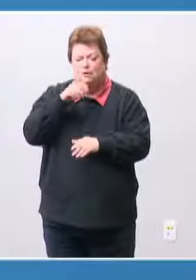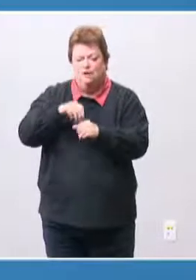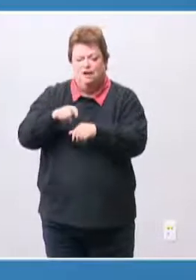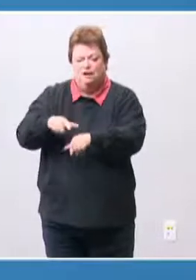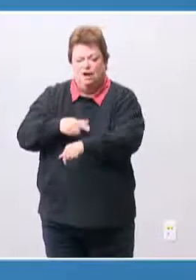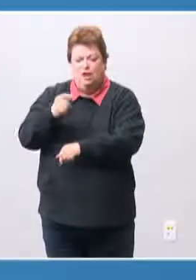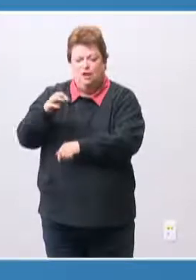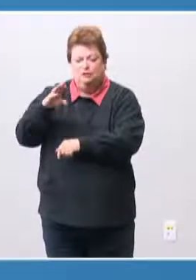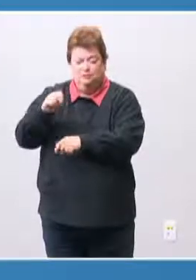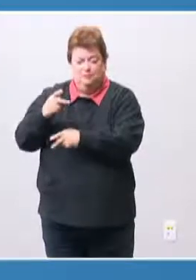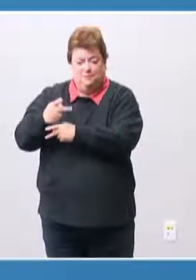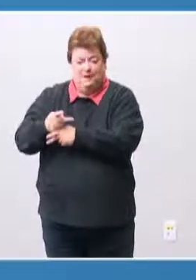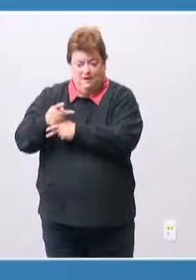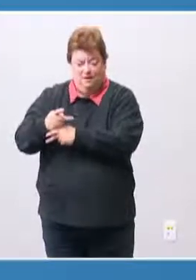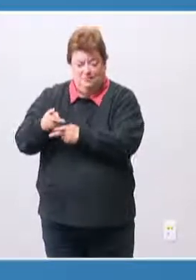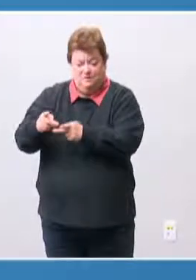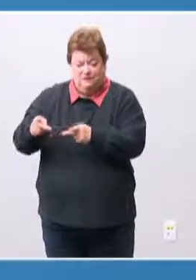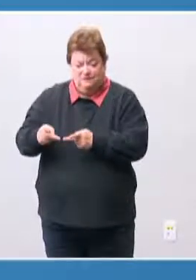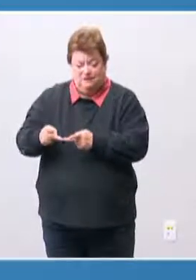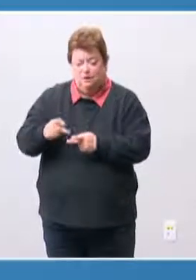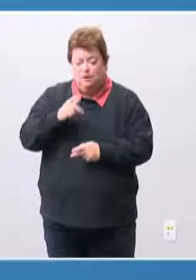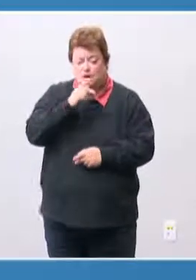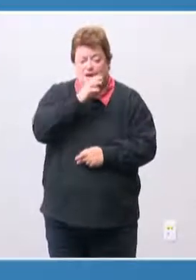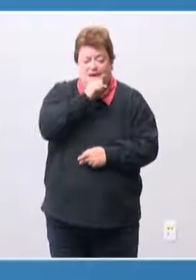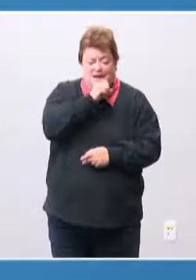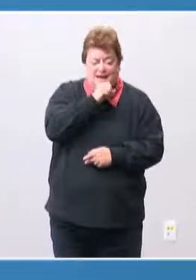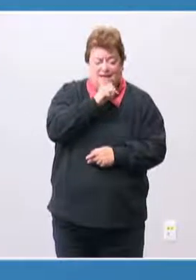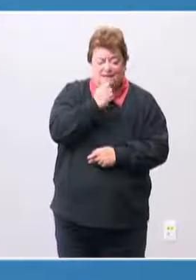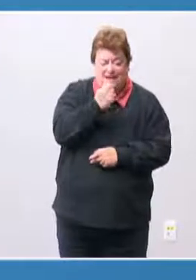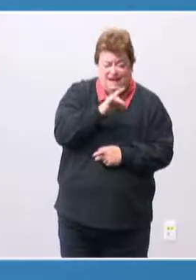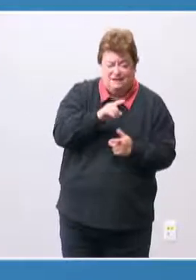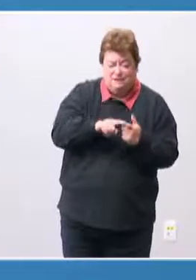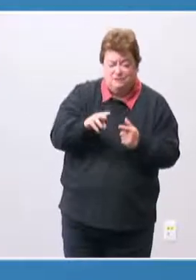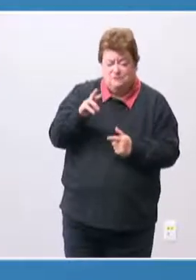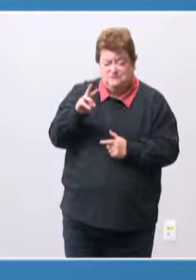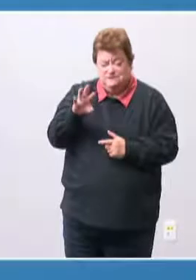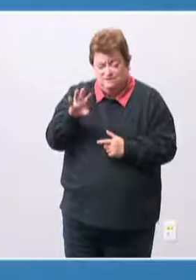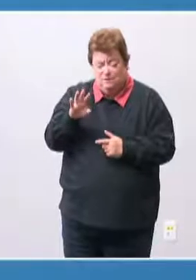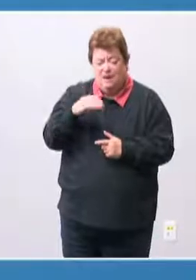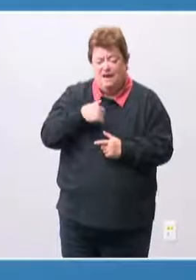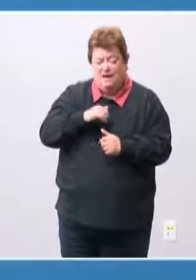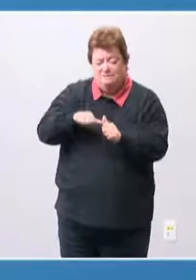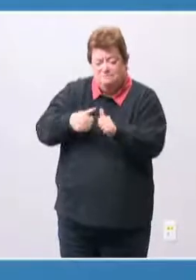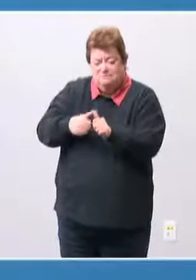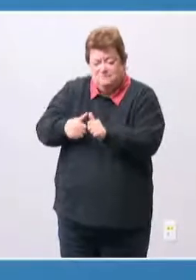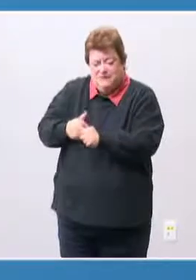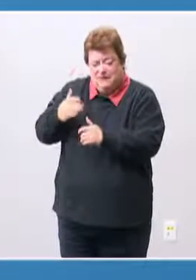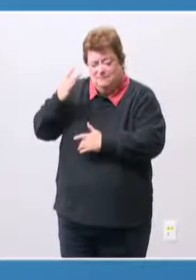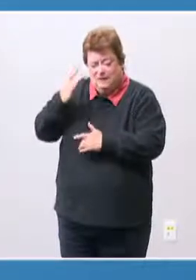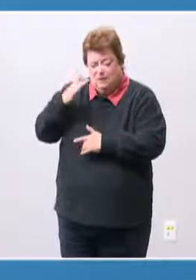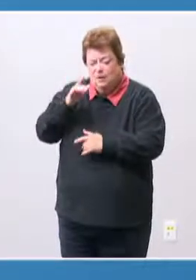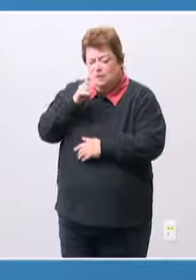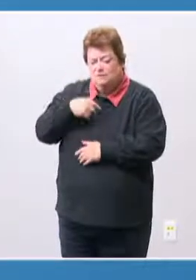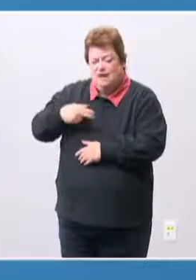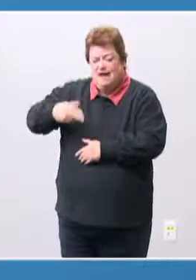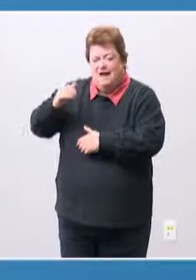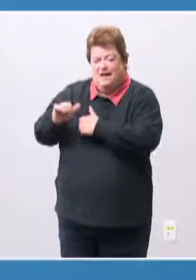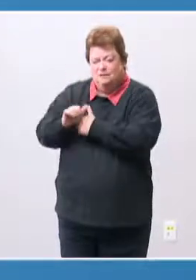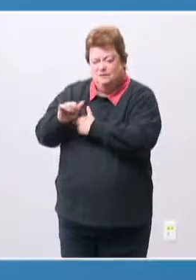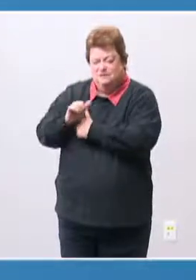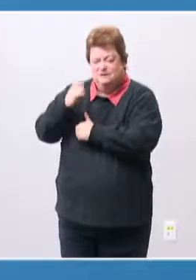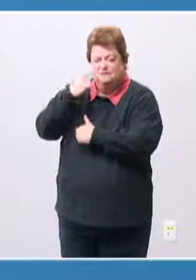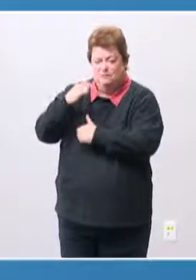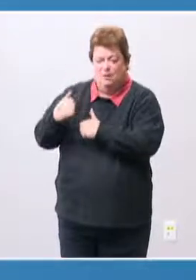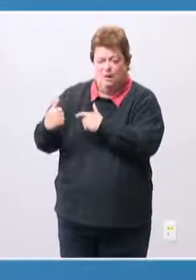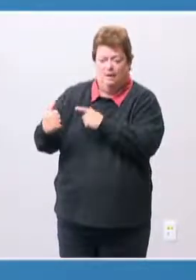facilities, people age 18 to 64 with underlying medical conditions that put them at high risk of severe outcomes